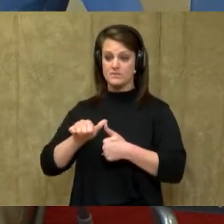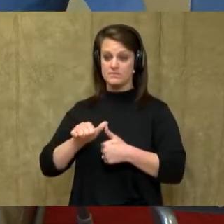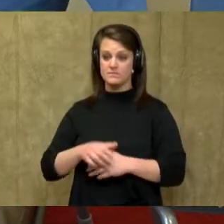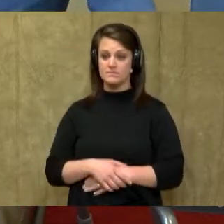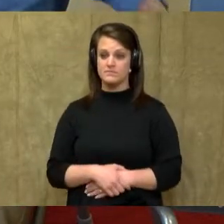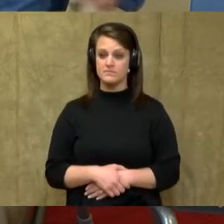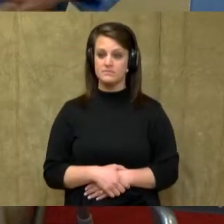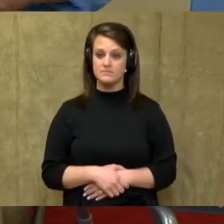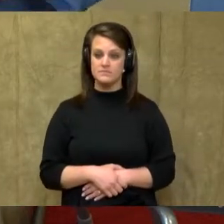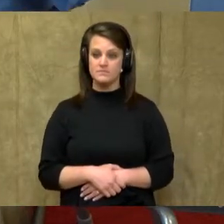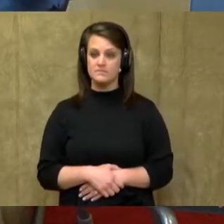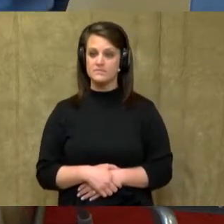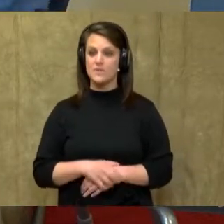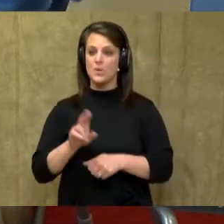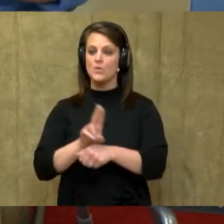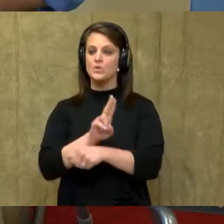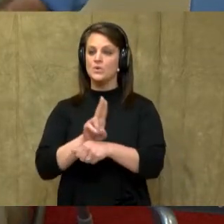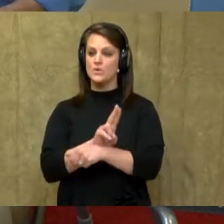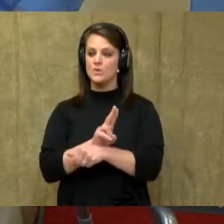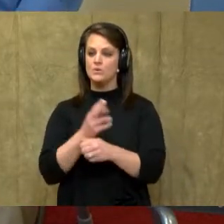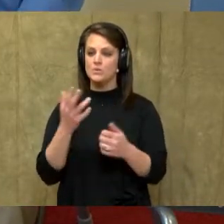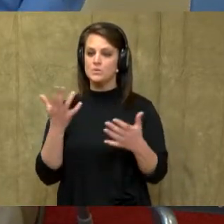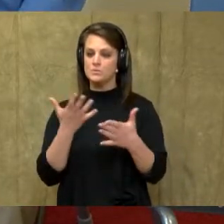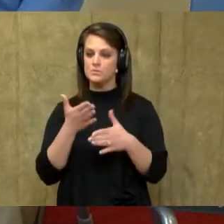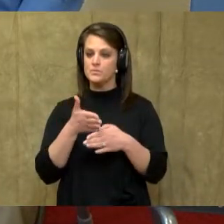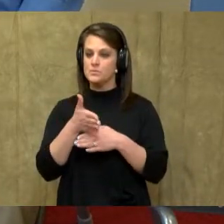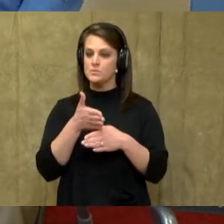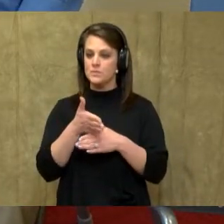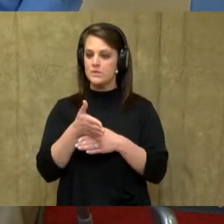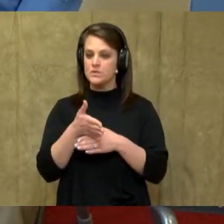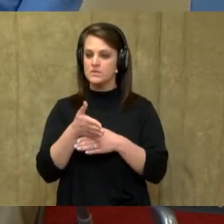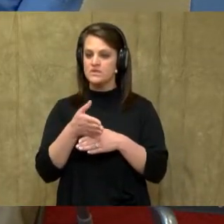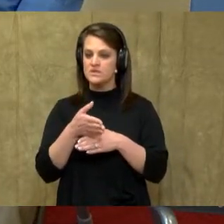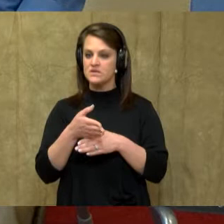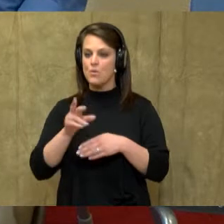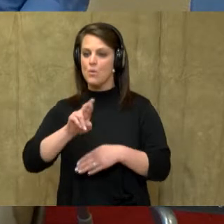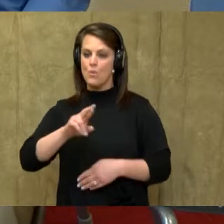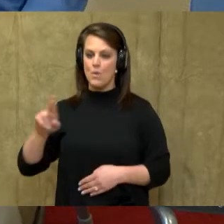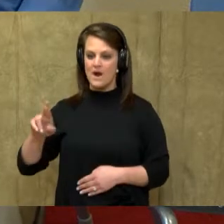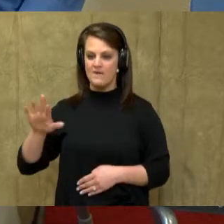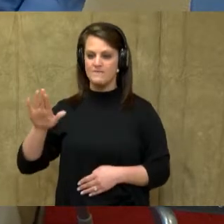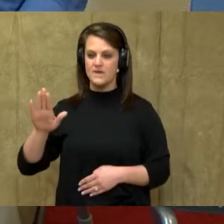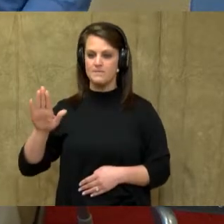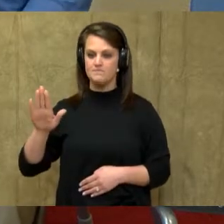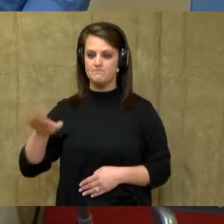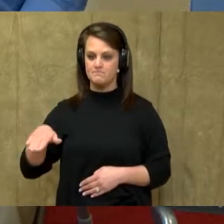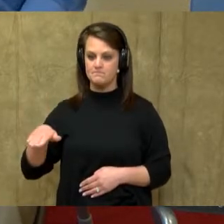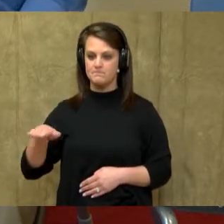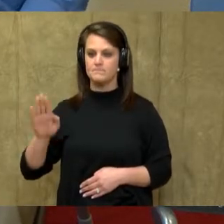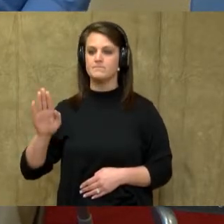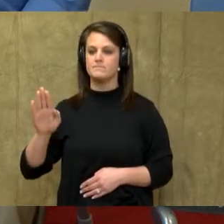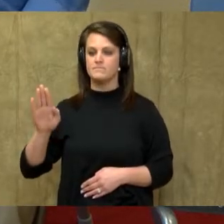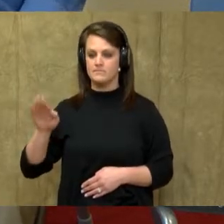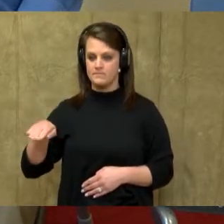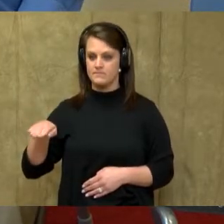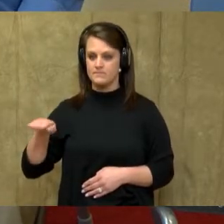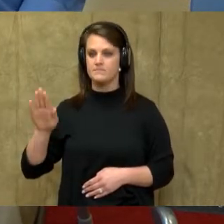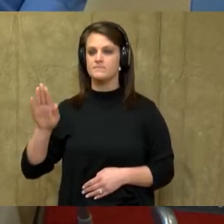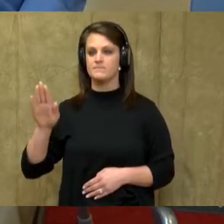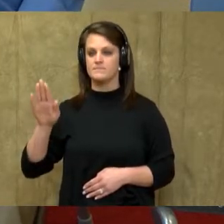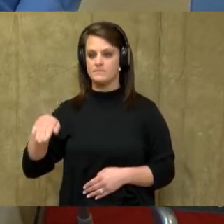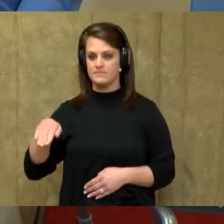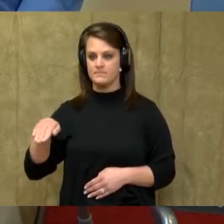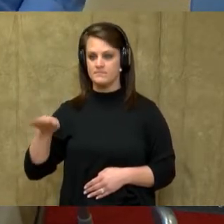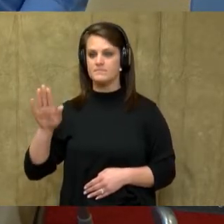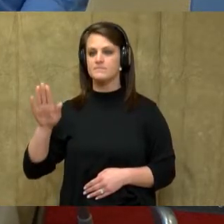rock and roll rhythm, we'll start with that right foot, quarter notes,